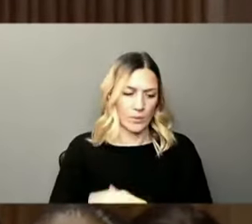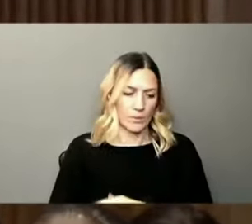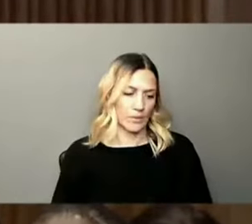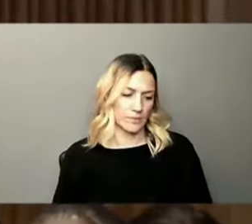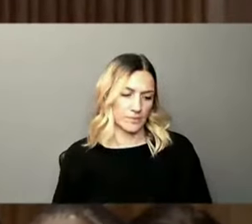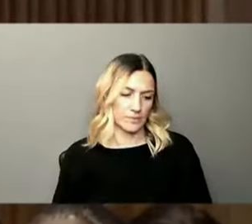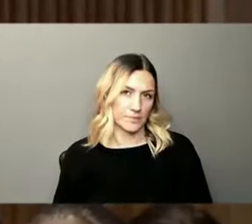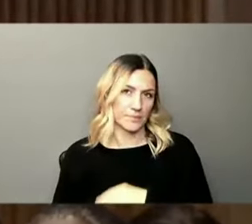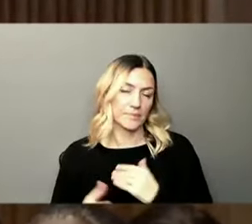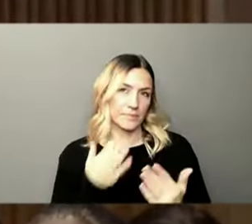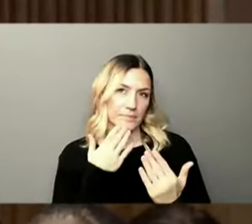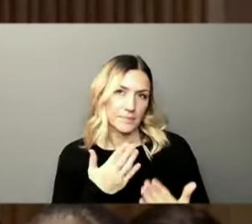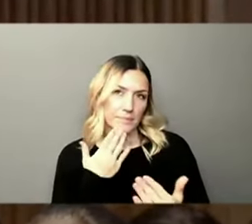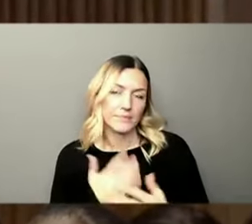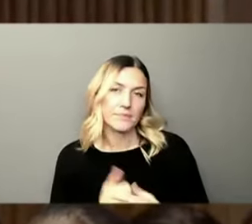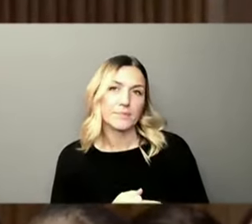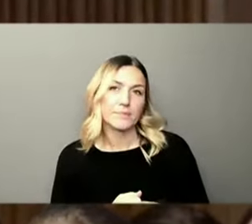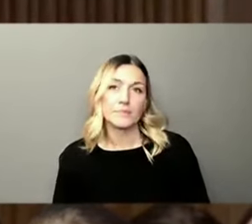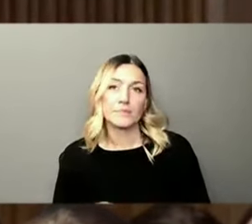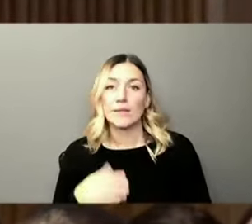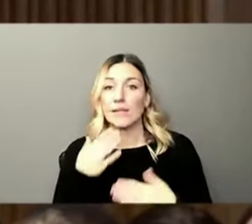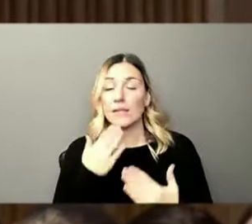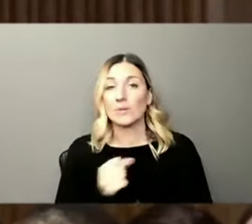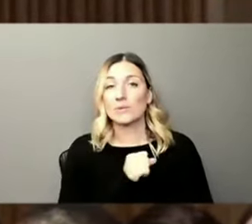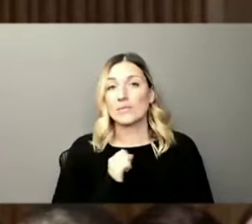Thank you, Mr. Chairman. Okay, thank you. Senator Smith?